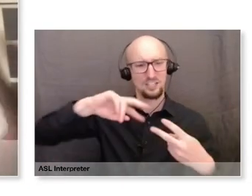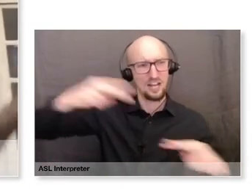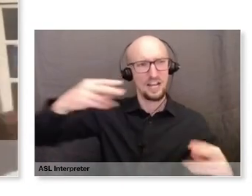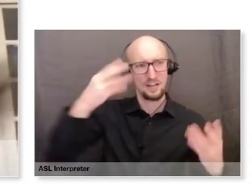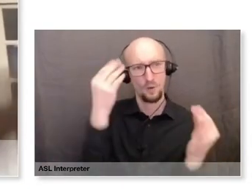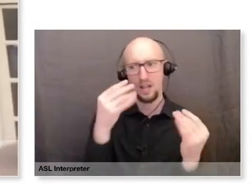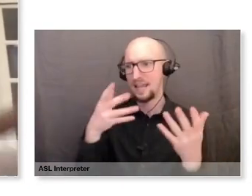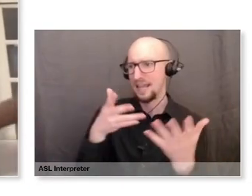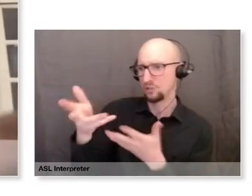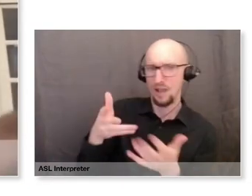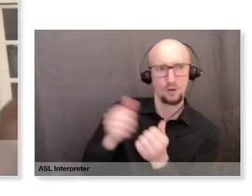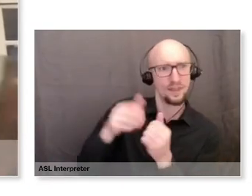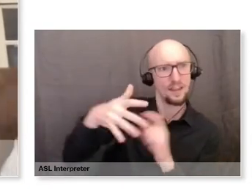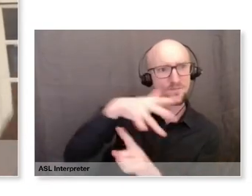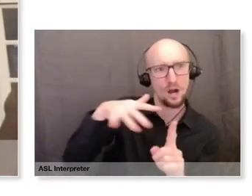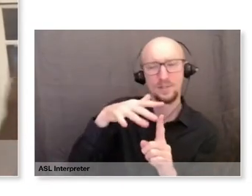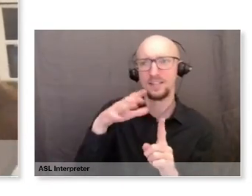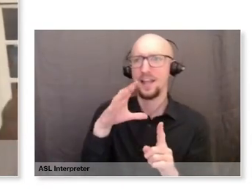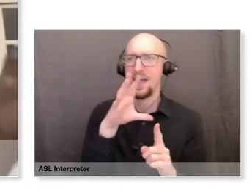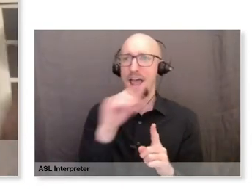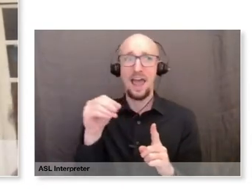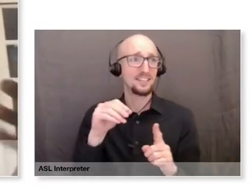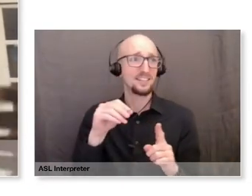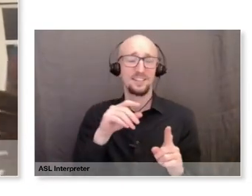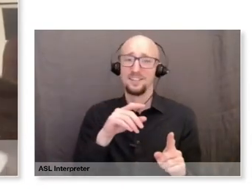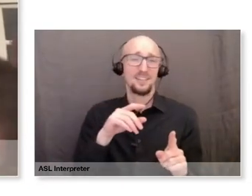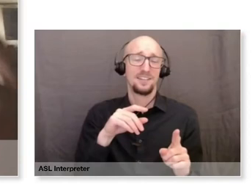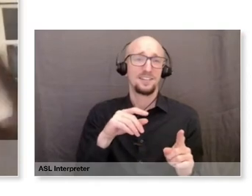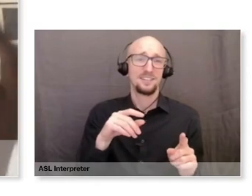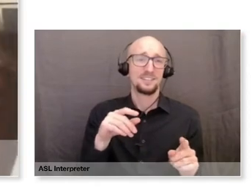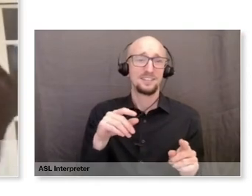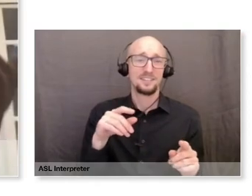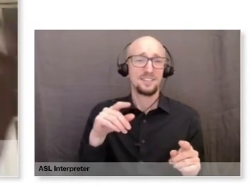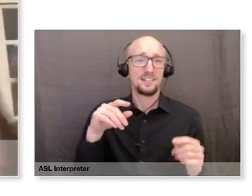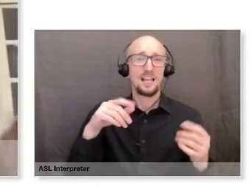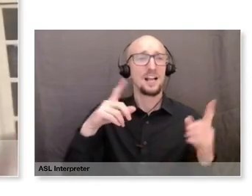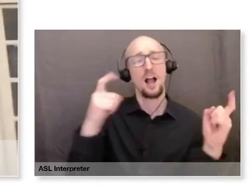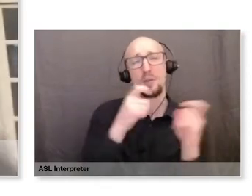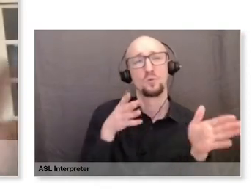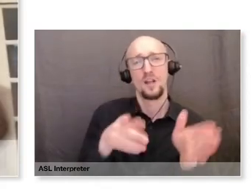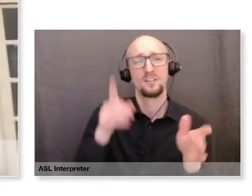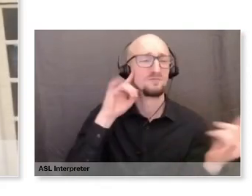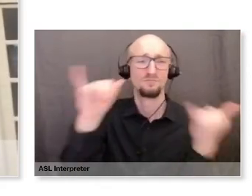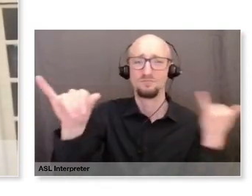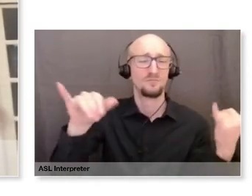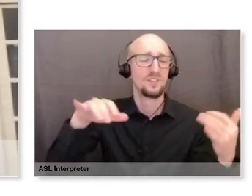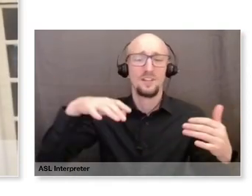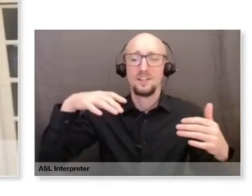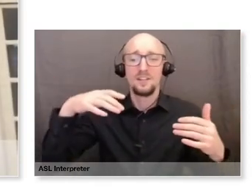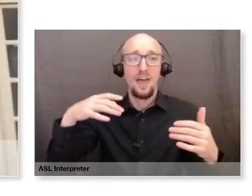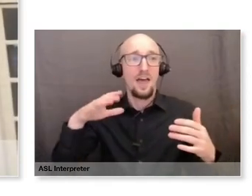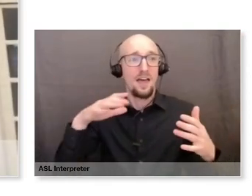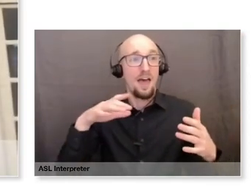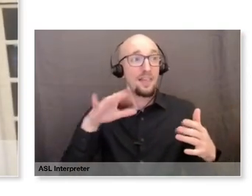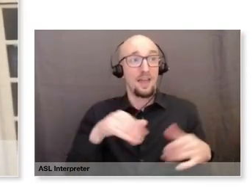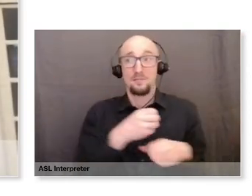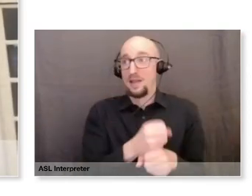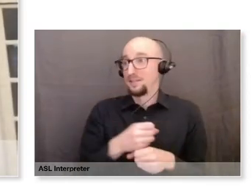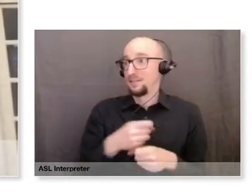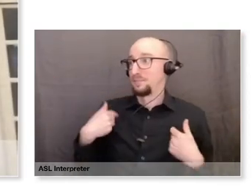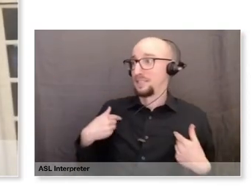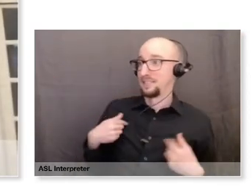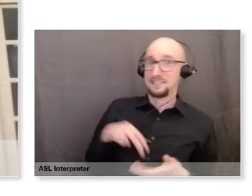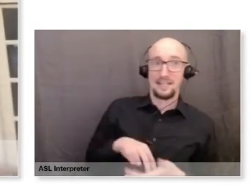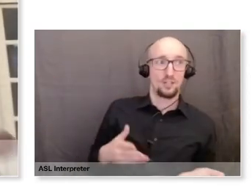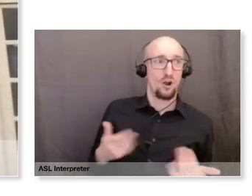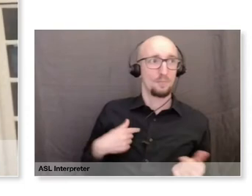these essentially infinitely complicated ways to create me standing here at, what am I, 6 foot? Let's just